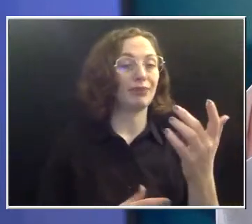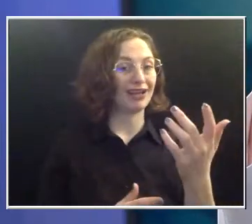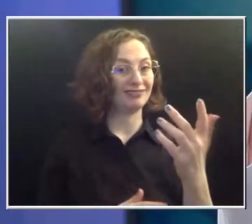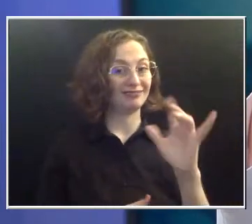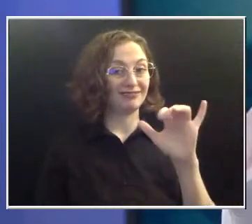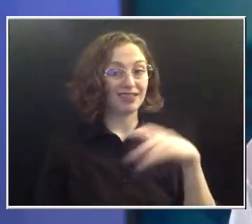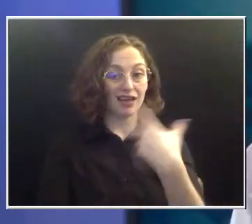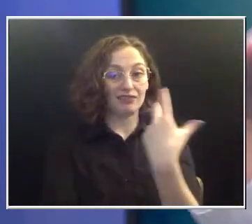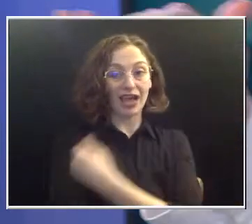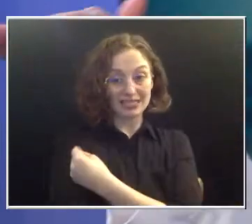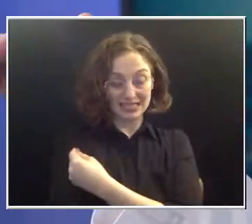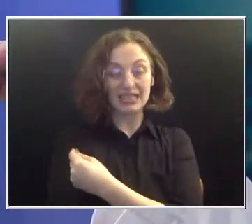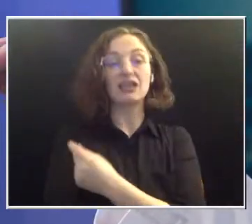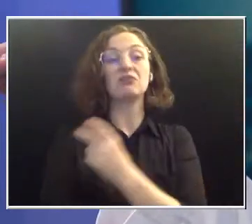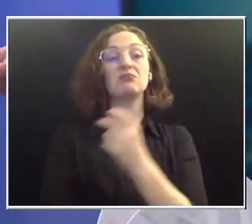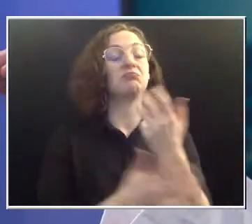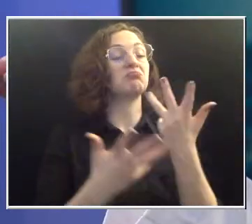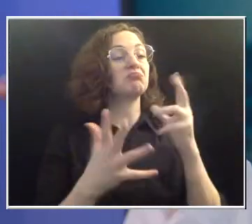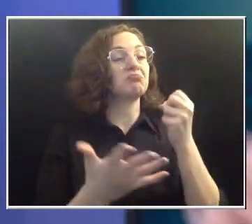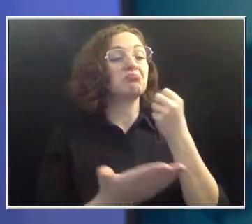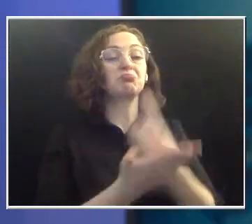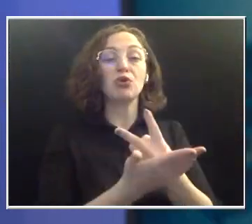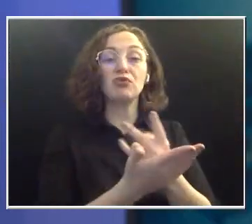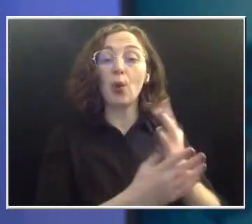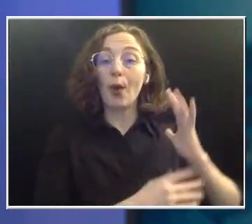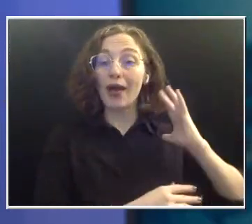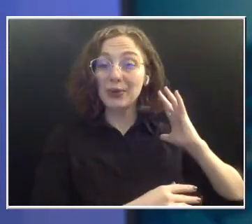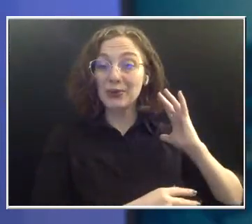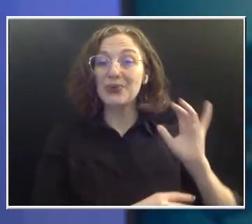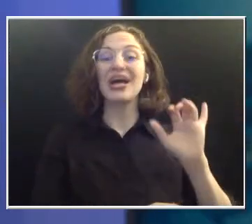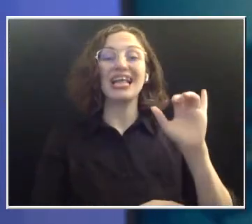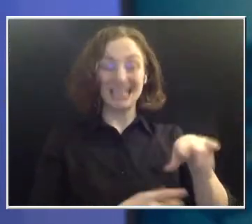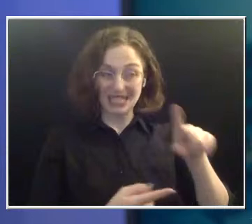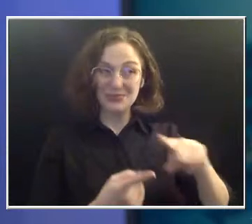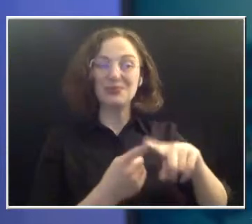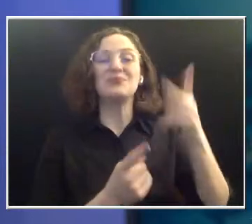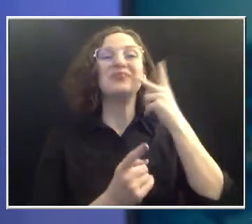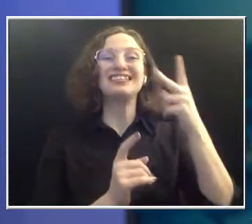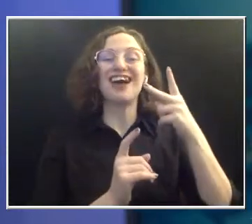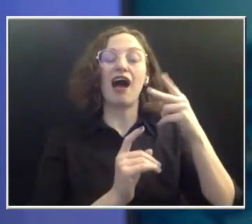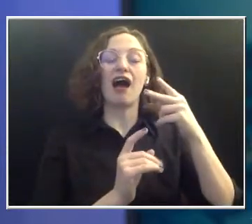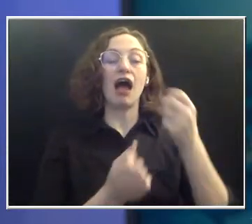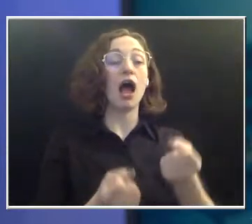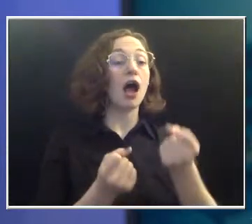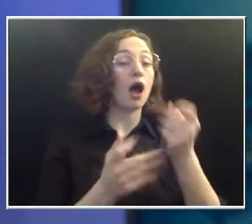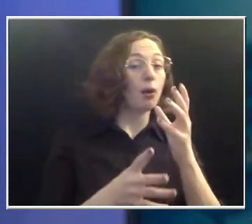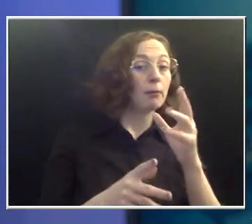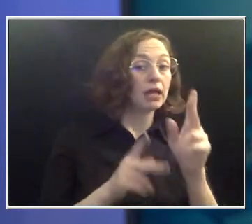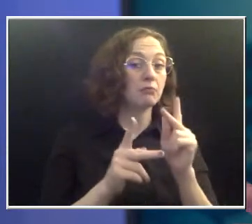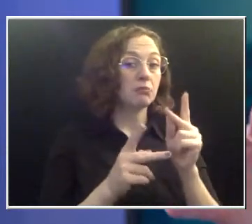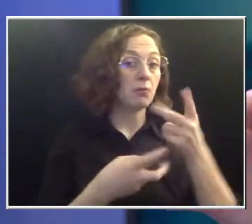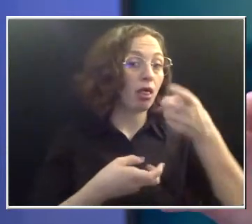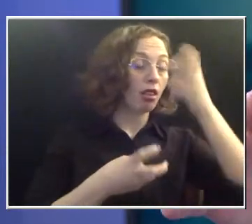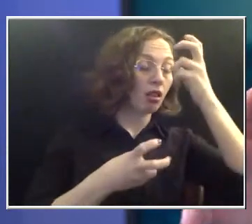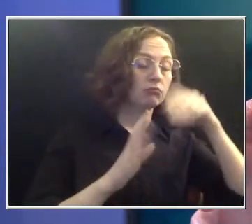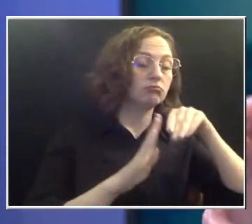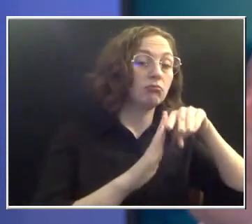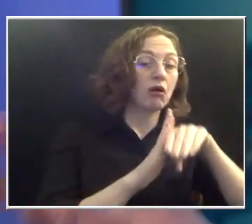initially saw a little bit of a dip, and now we're just sort of hanging out. So increasing vaccination rates. I think that